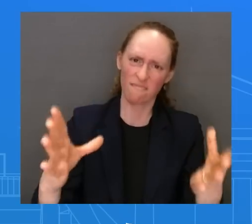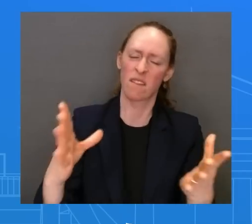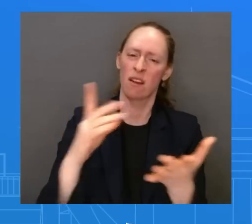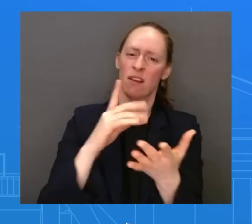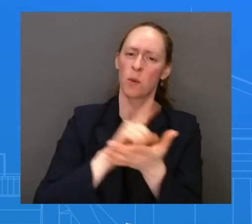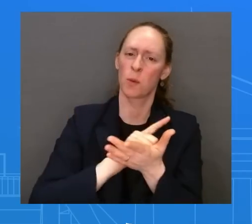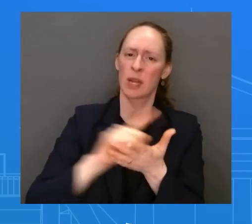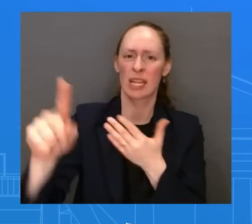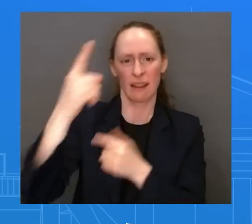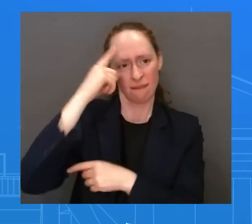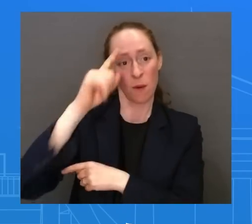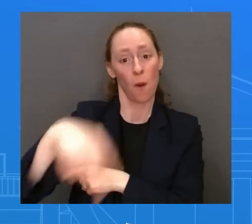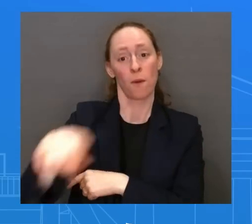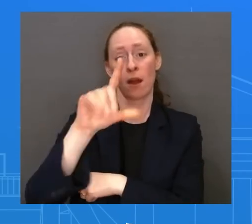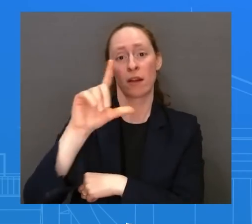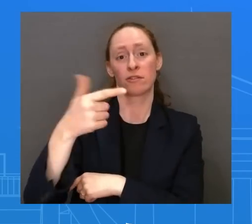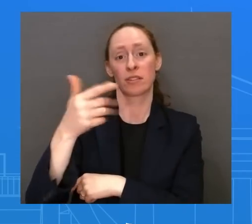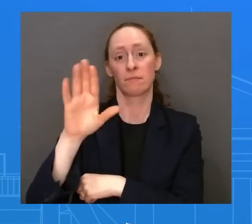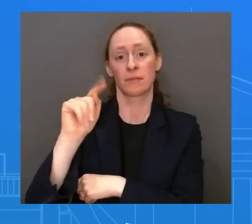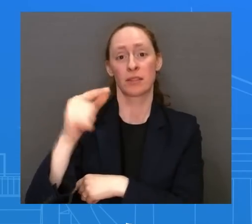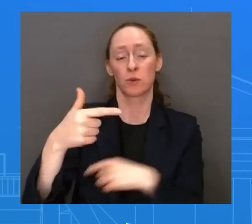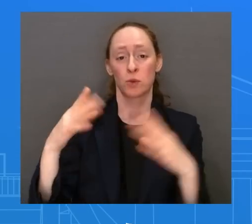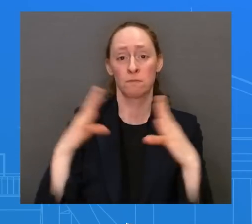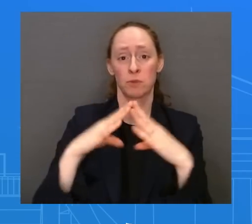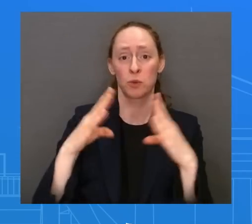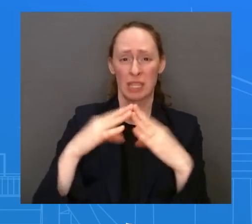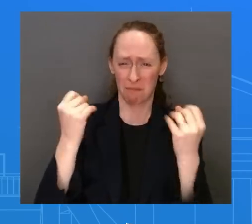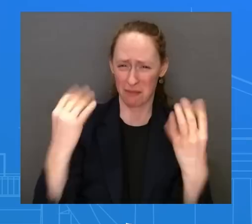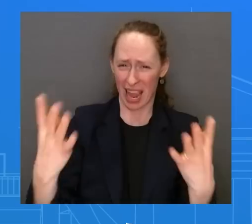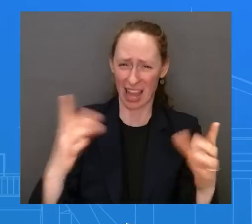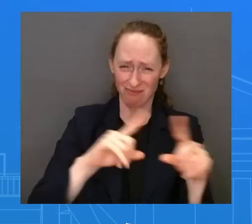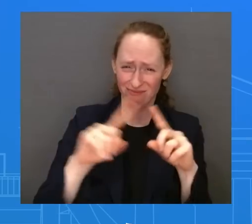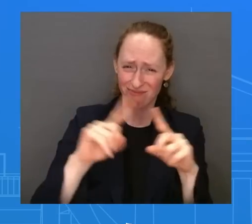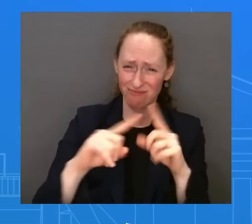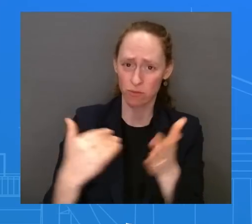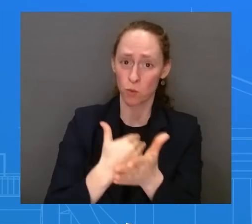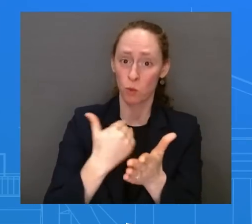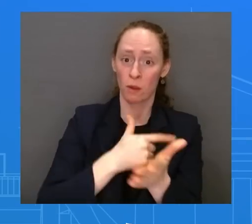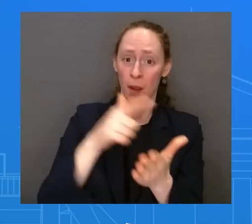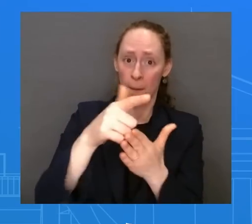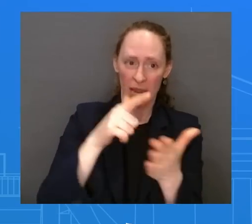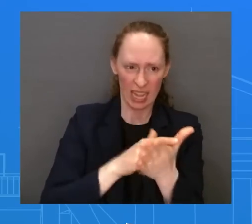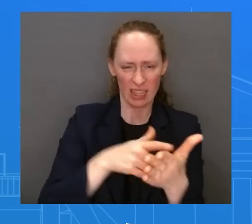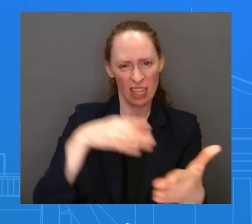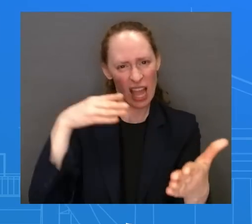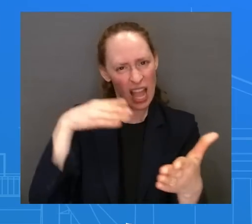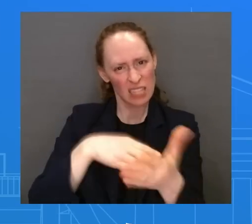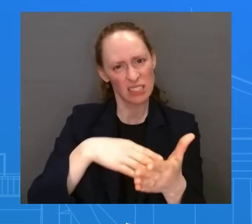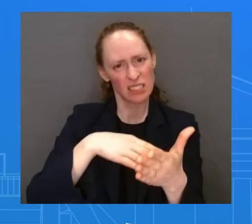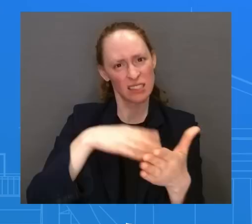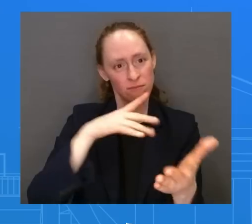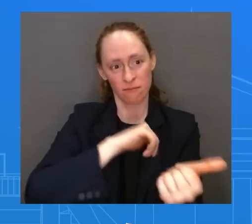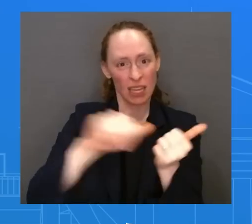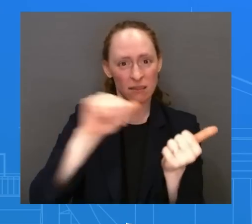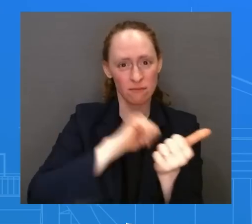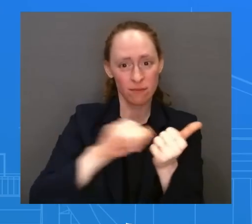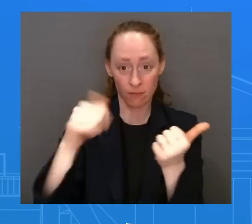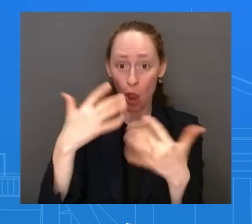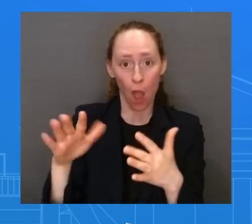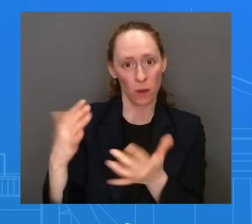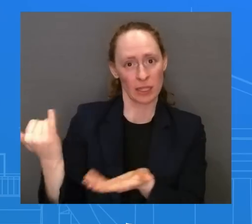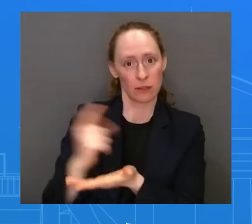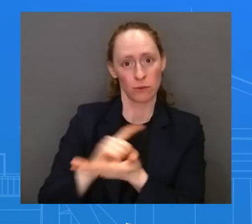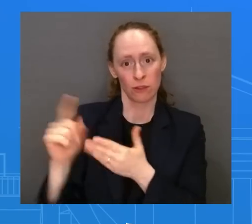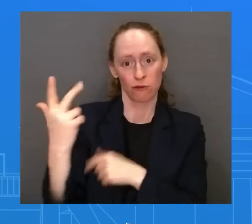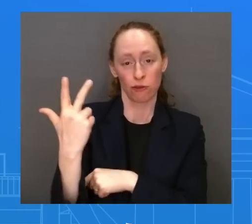Across America Three anti-lgbtq Laws have been enacted so far this week in Kansas Indiana and Idaho